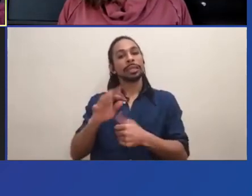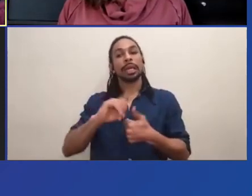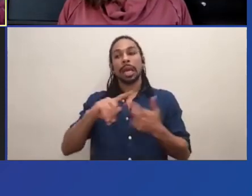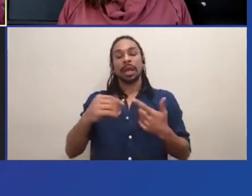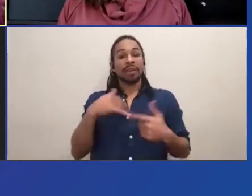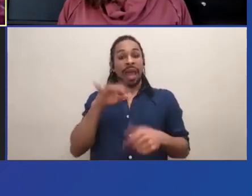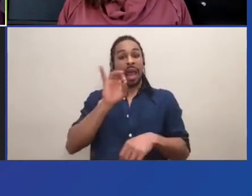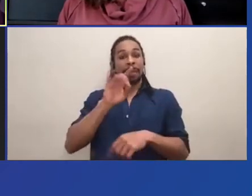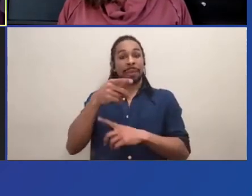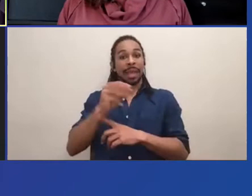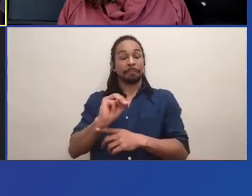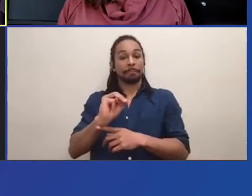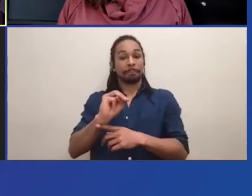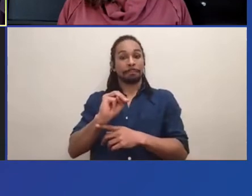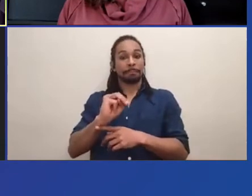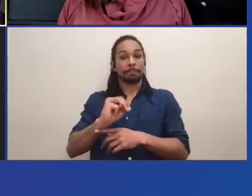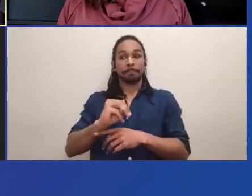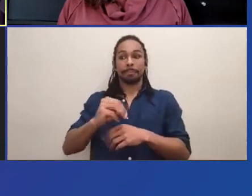curfew, but I'm